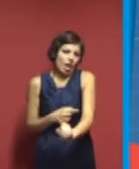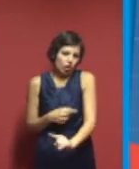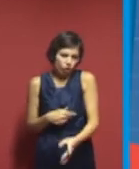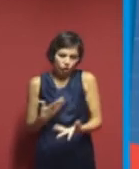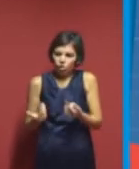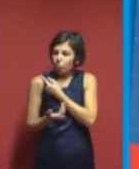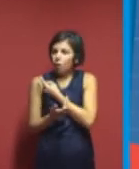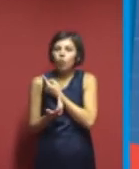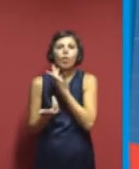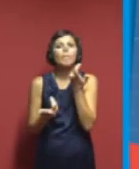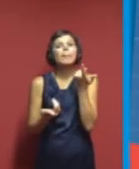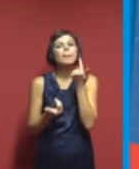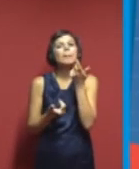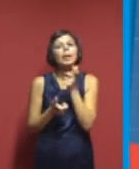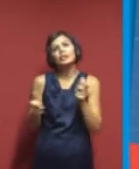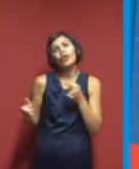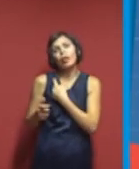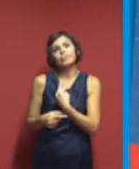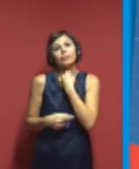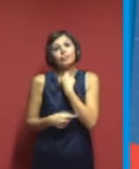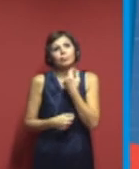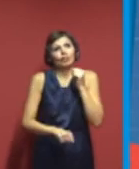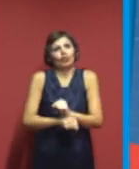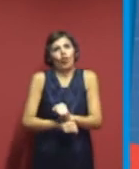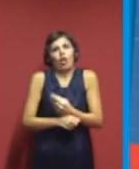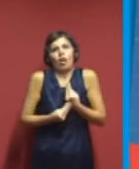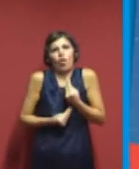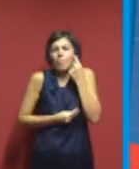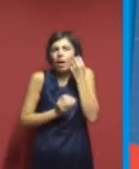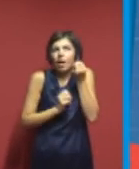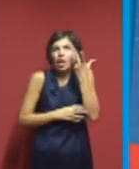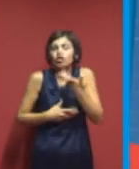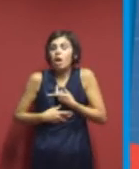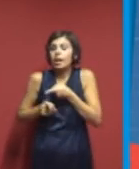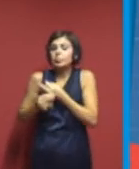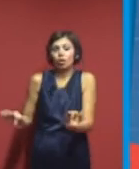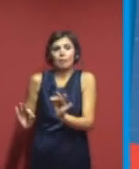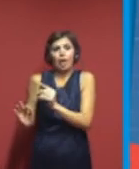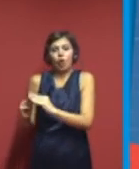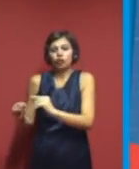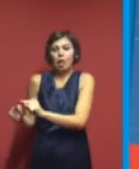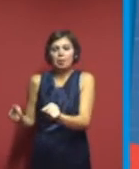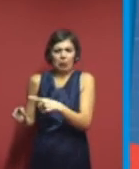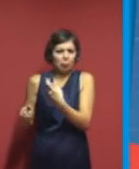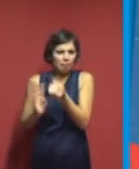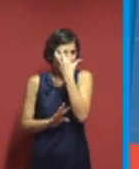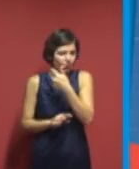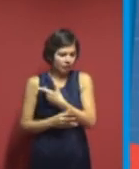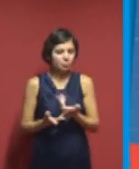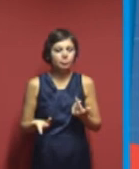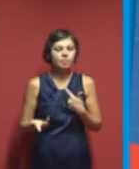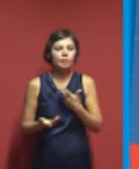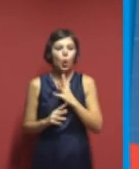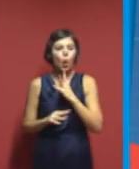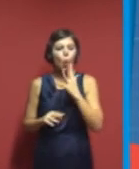whatever means are possible. There's a lot of this around. This is contemporary military hacking. This is an